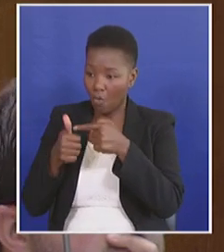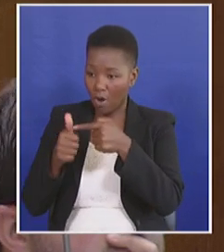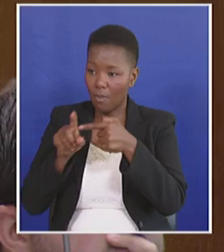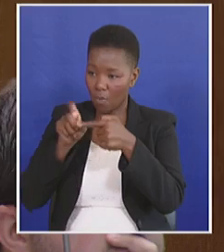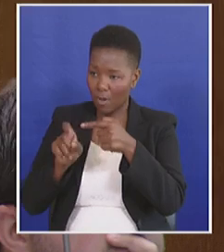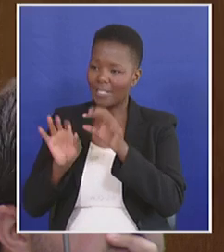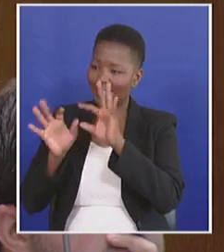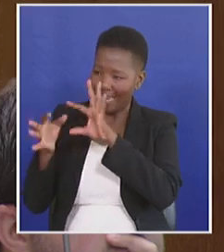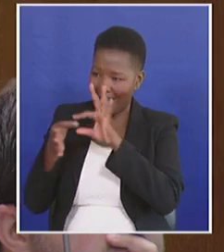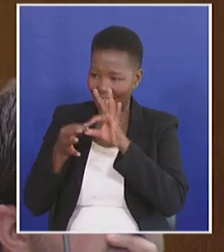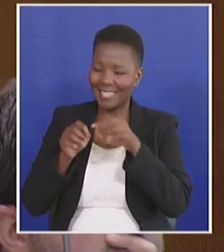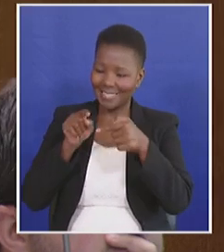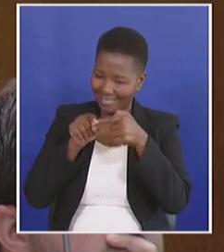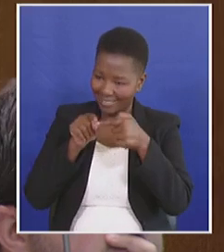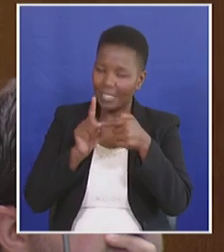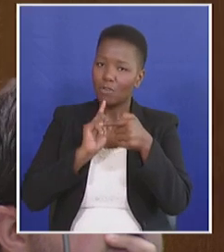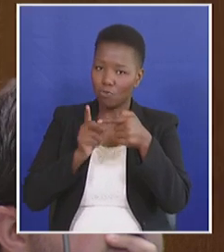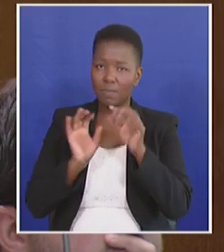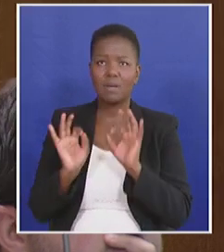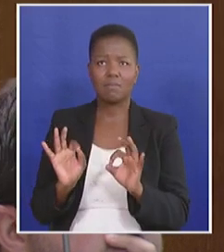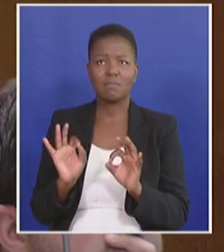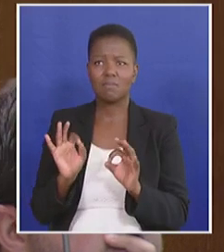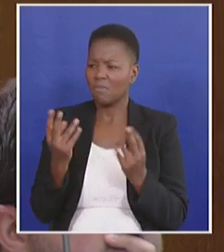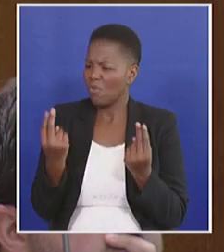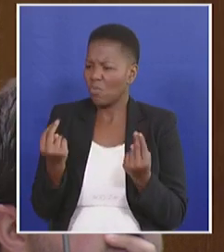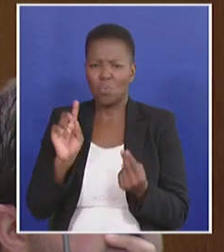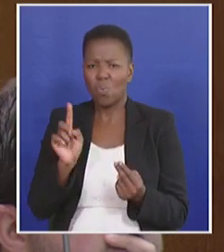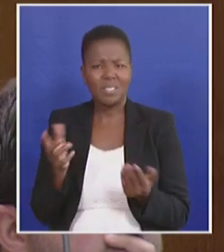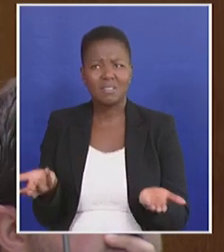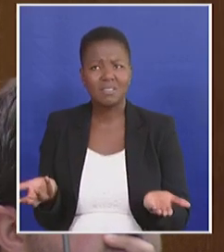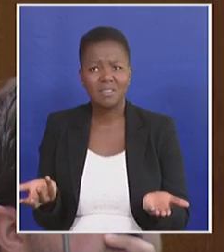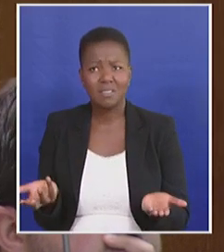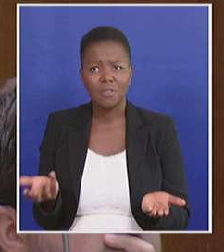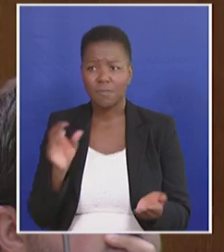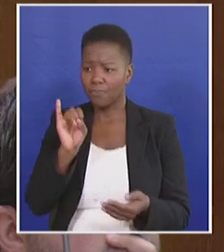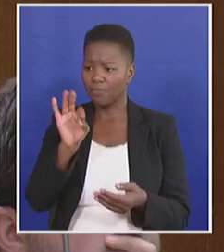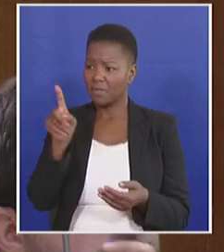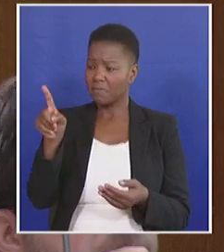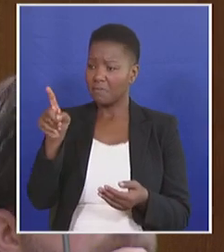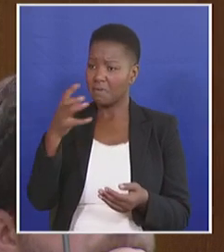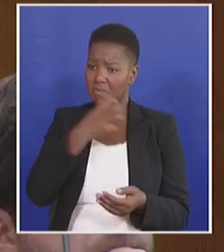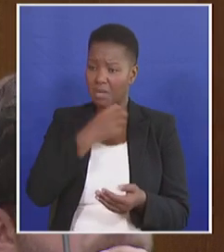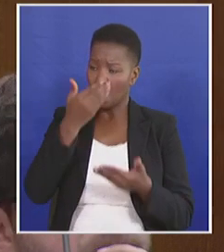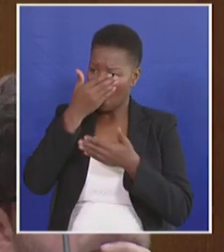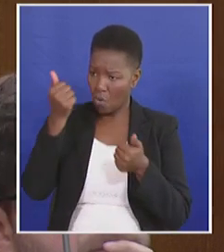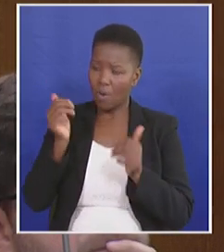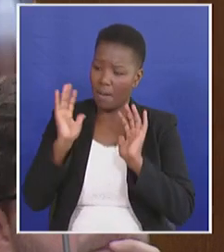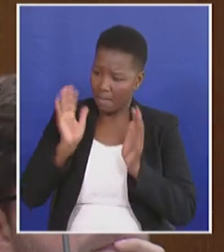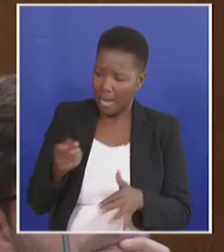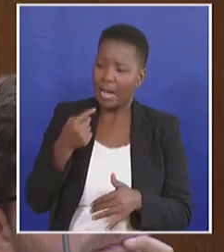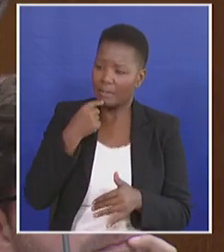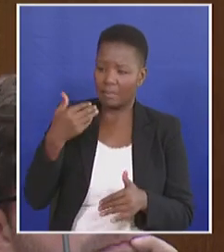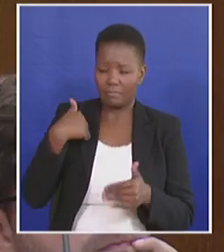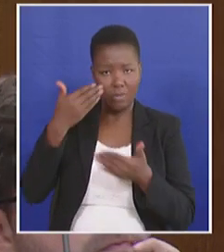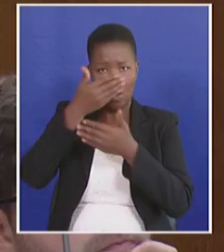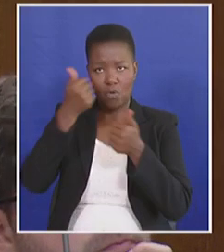directly with that reply. What is new about that? If the minister does not know the answers, he must just say so and